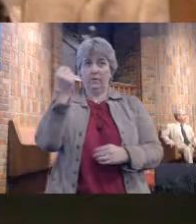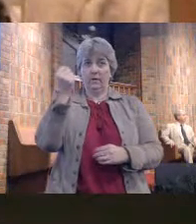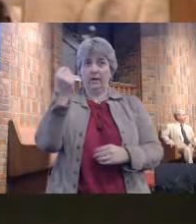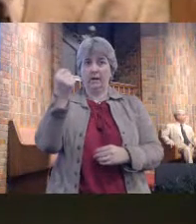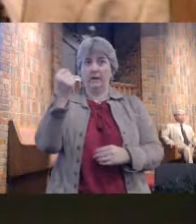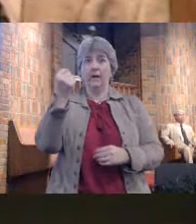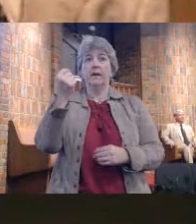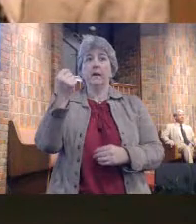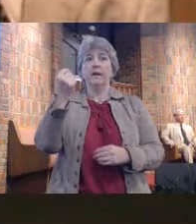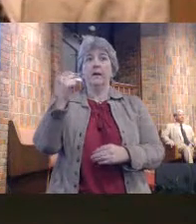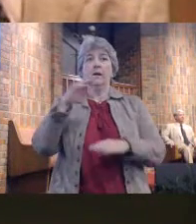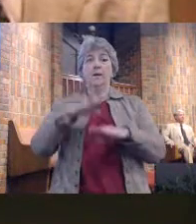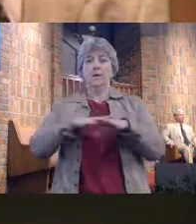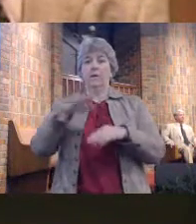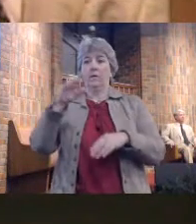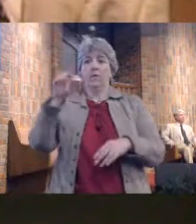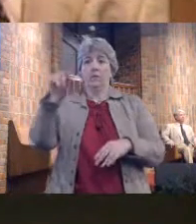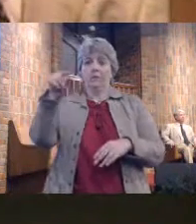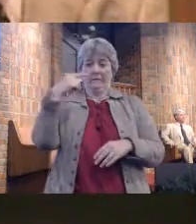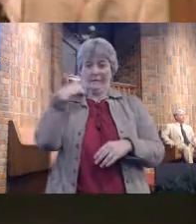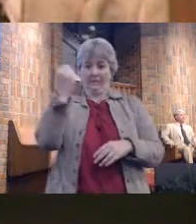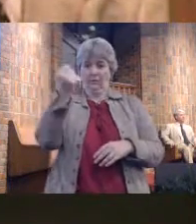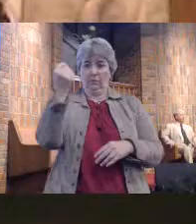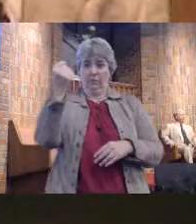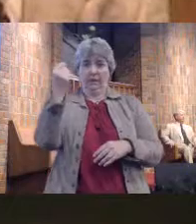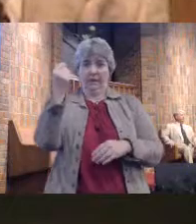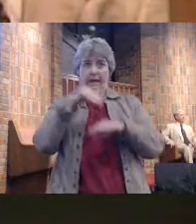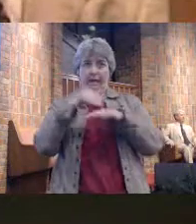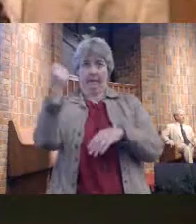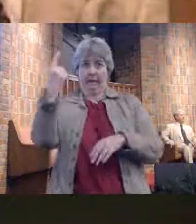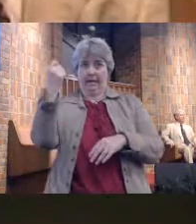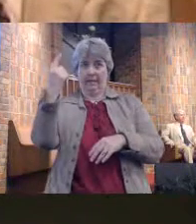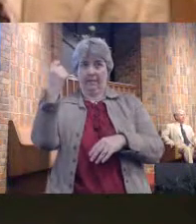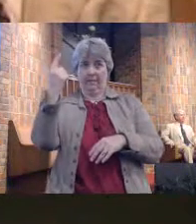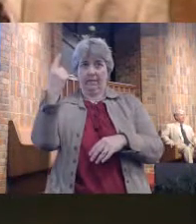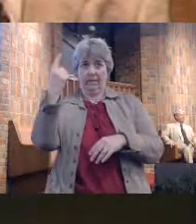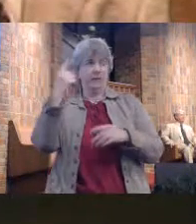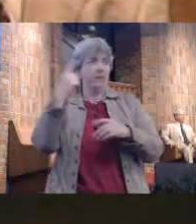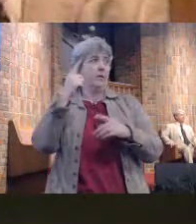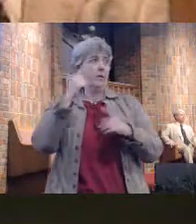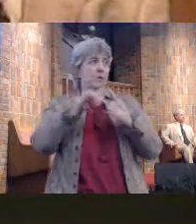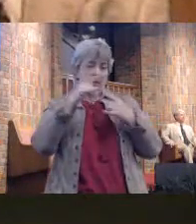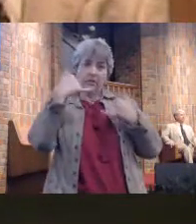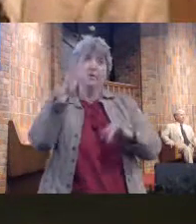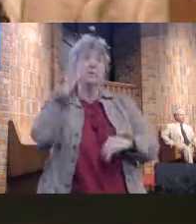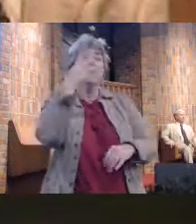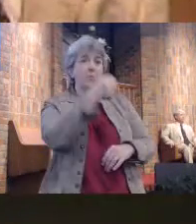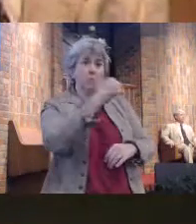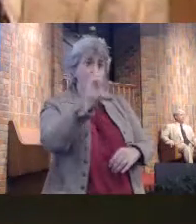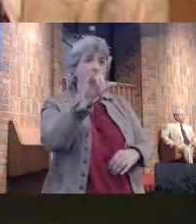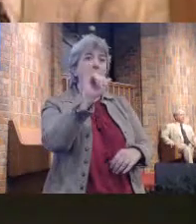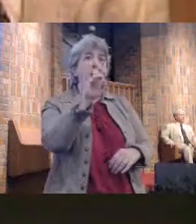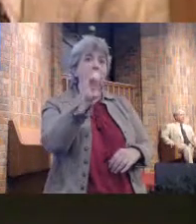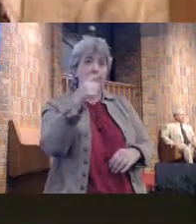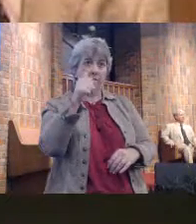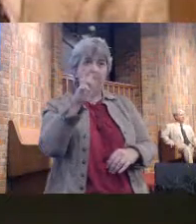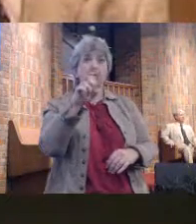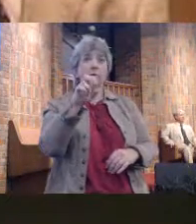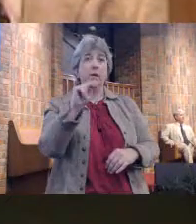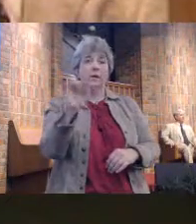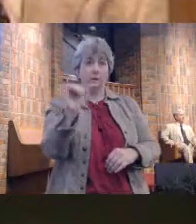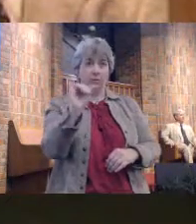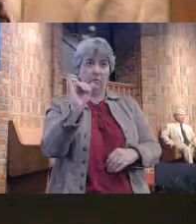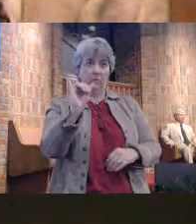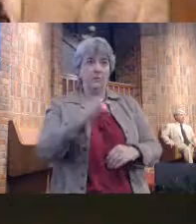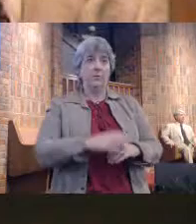previously announced. If you have any questions about this, see Jack Taylor. The Ladies Helping Hands will meet Thursday, February the 22nd in